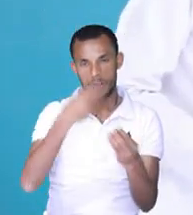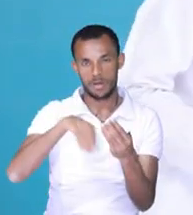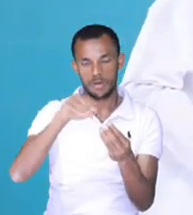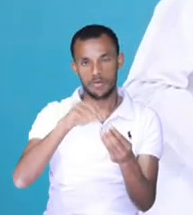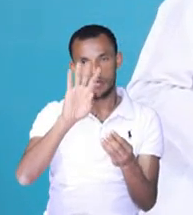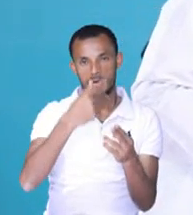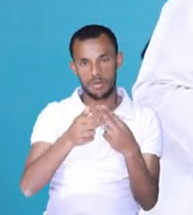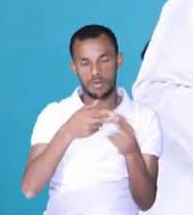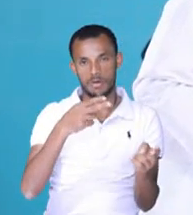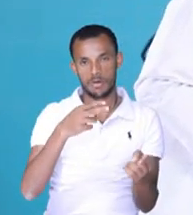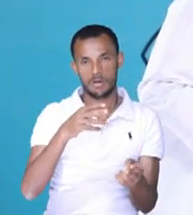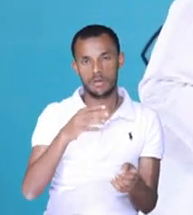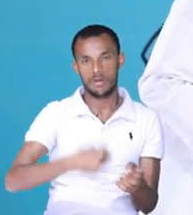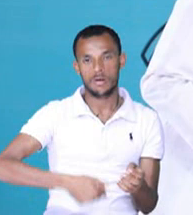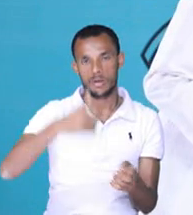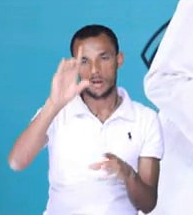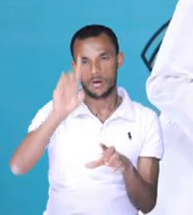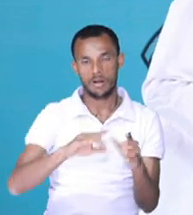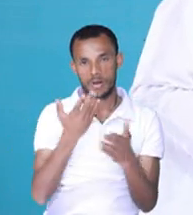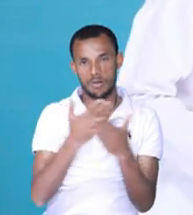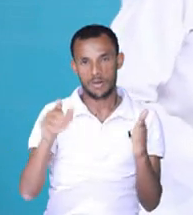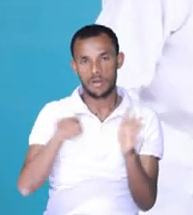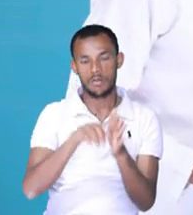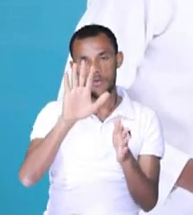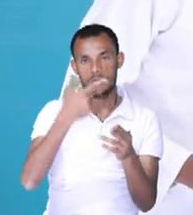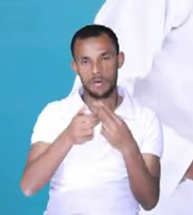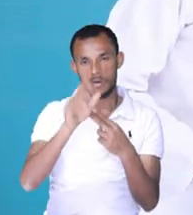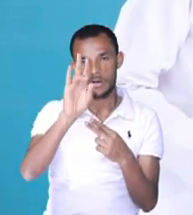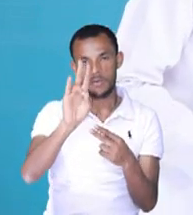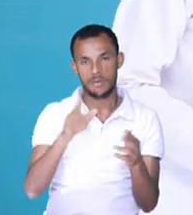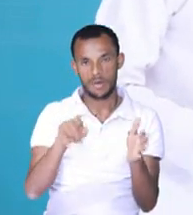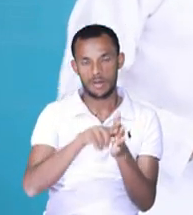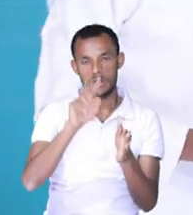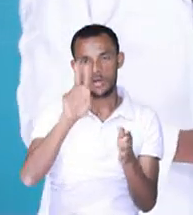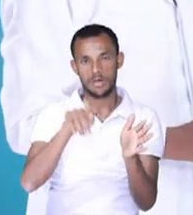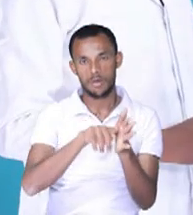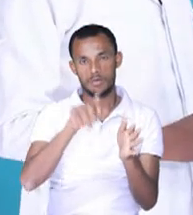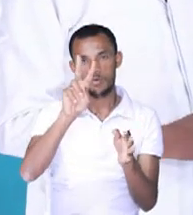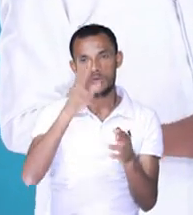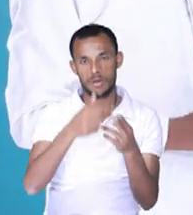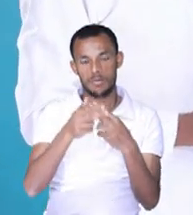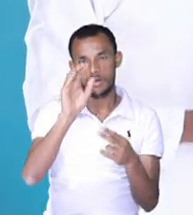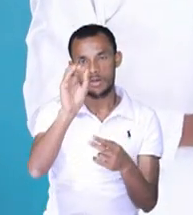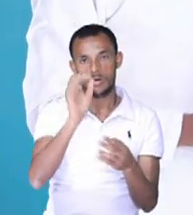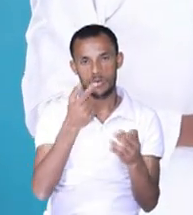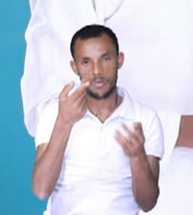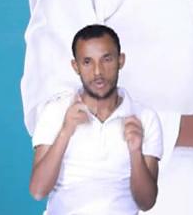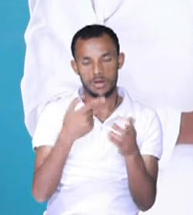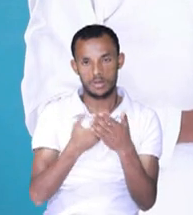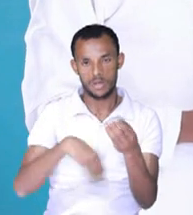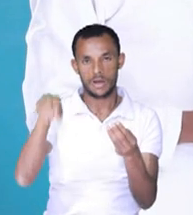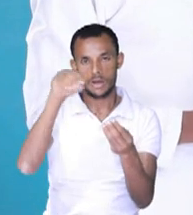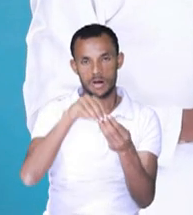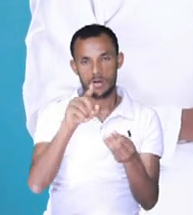plus 4 times the main diagonal element, negative 5 times 7, minus negative 2 times 0. When this one is added